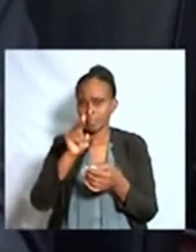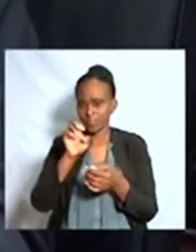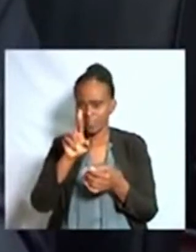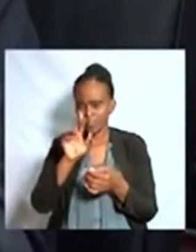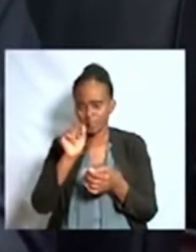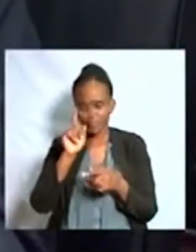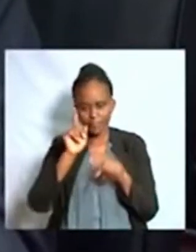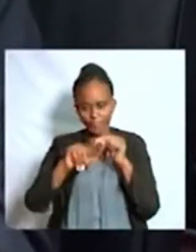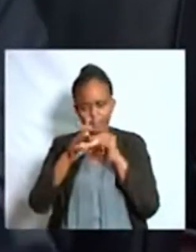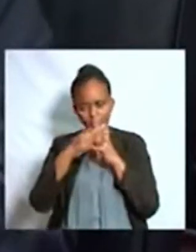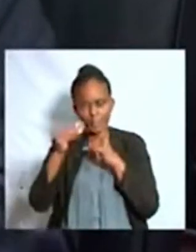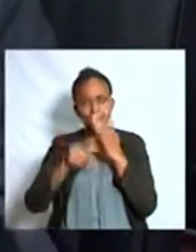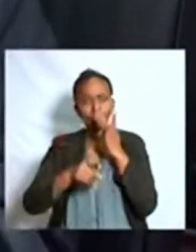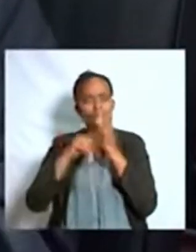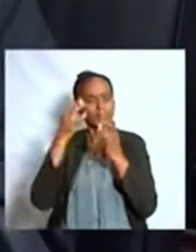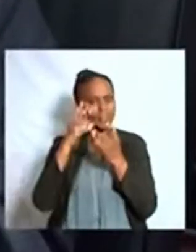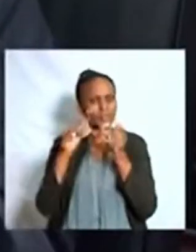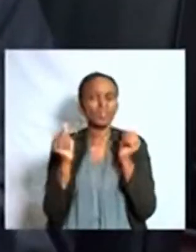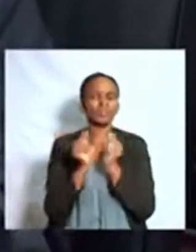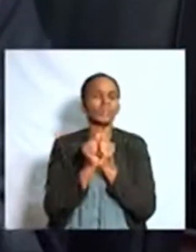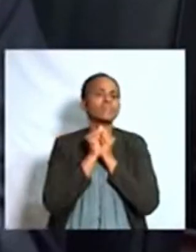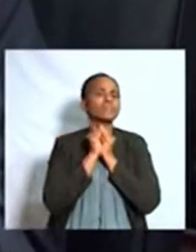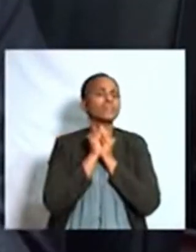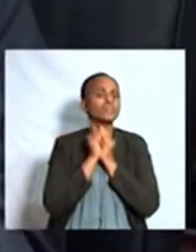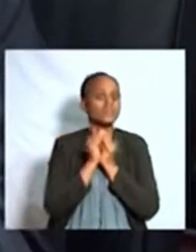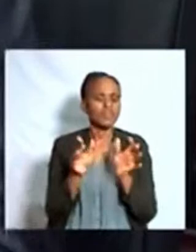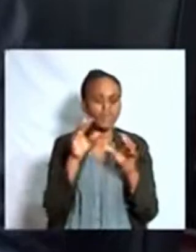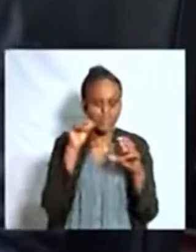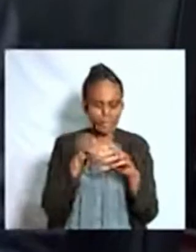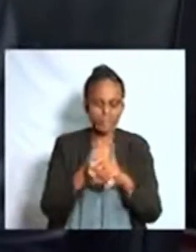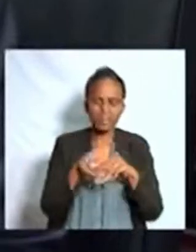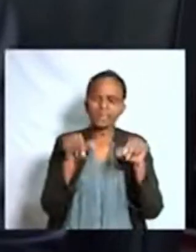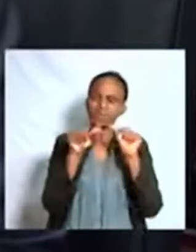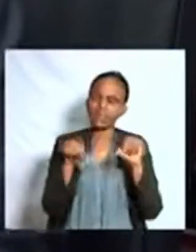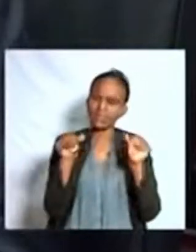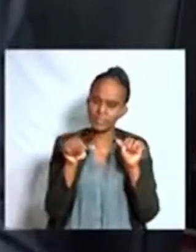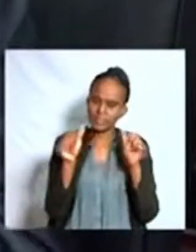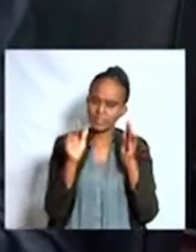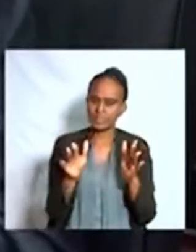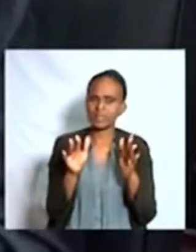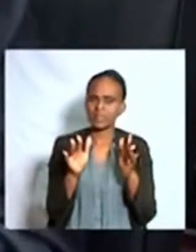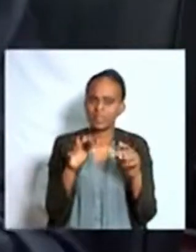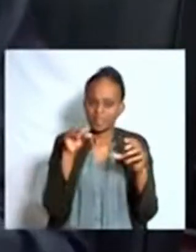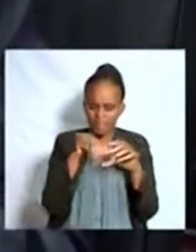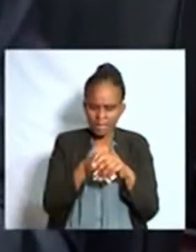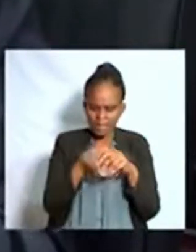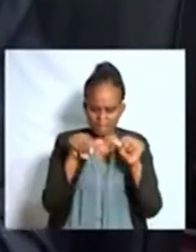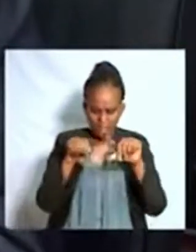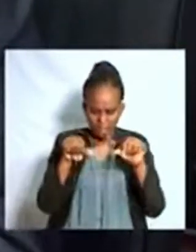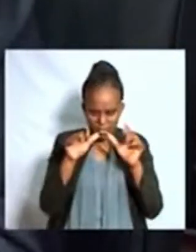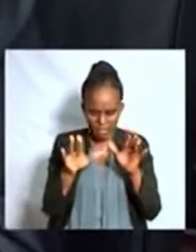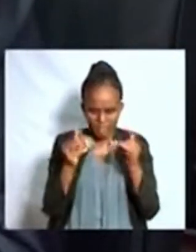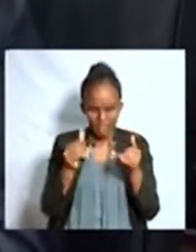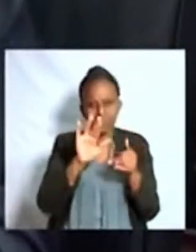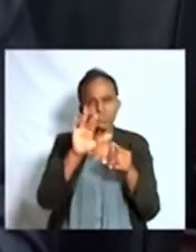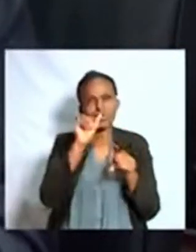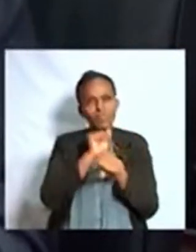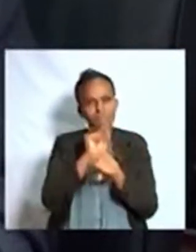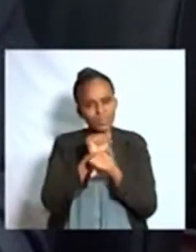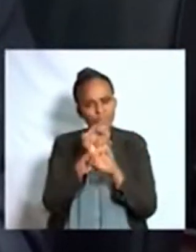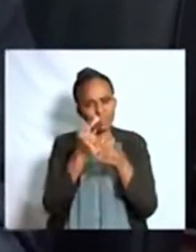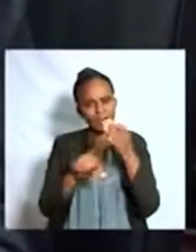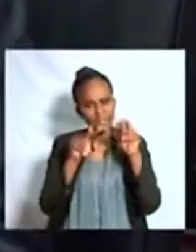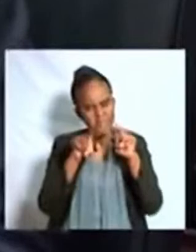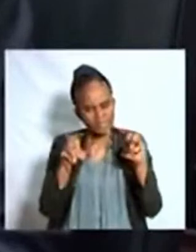clerk or director of finance without the internal auditor. The internal auditor's role is to check, is